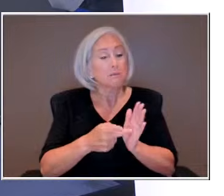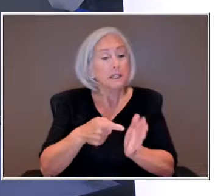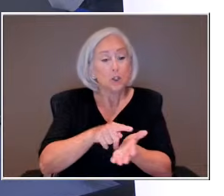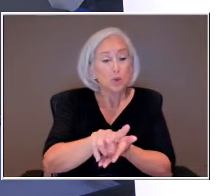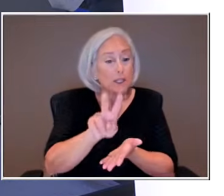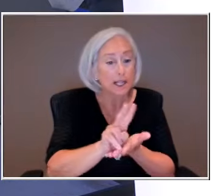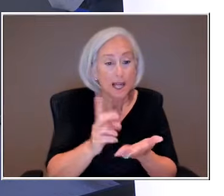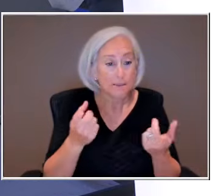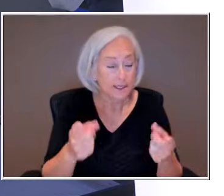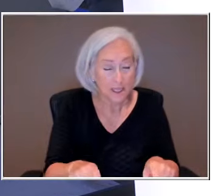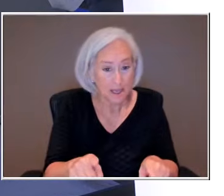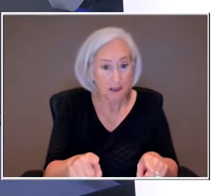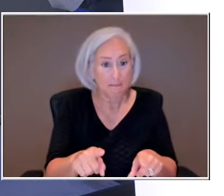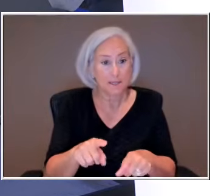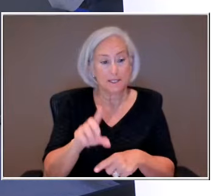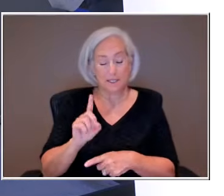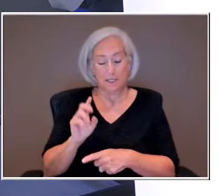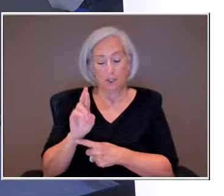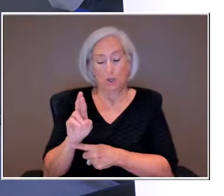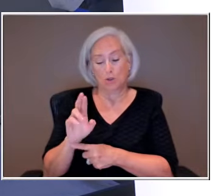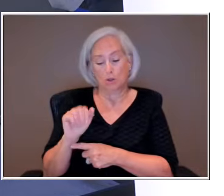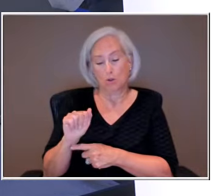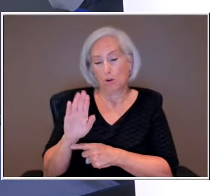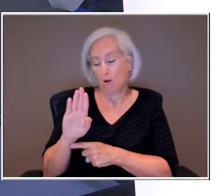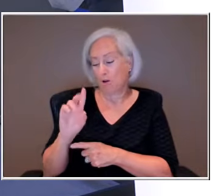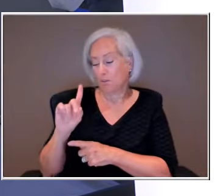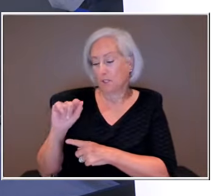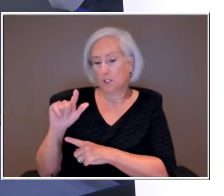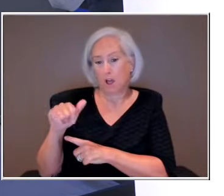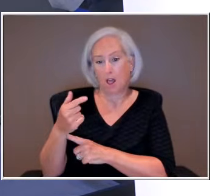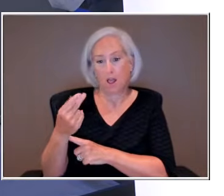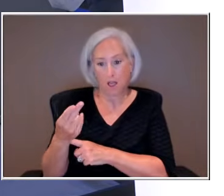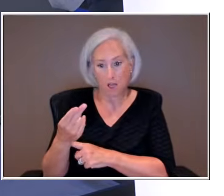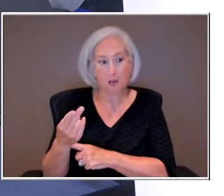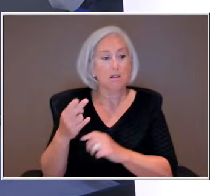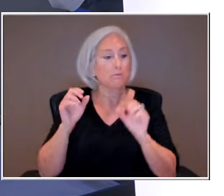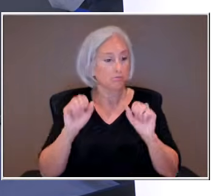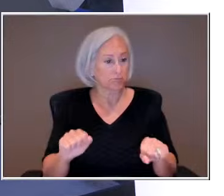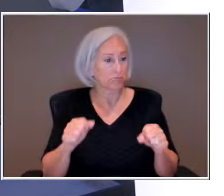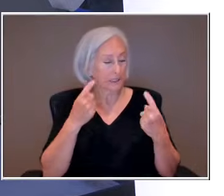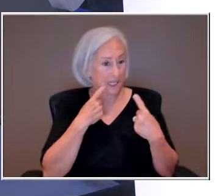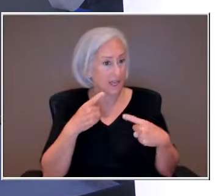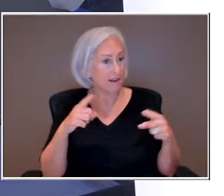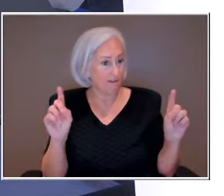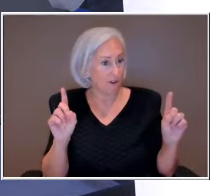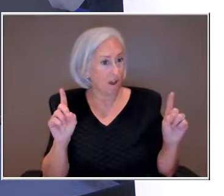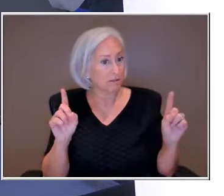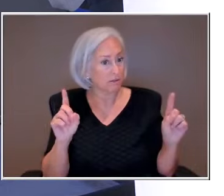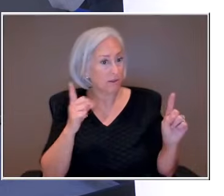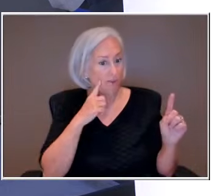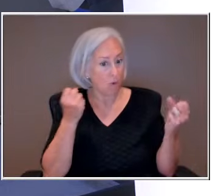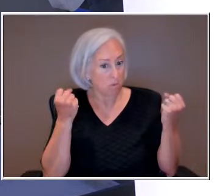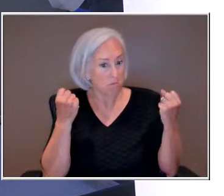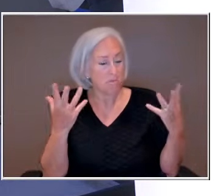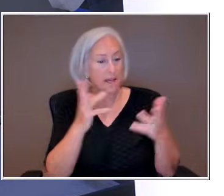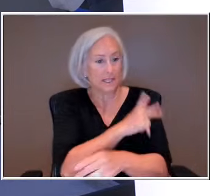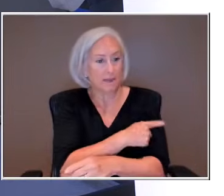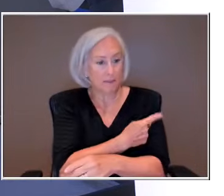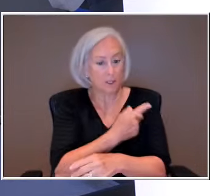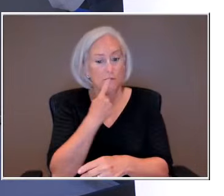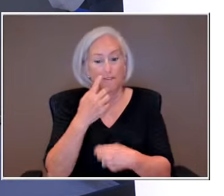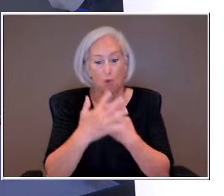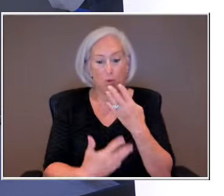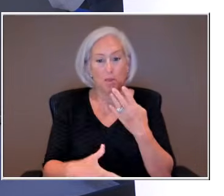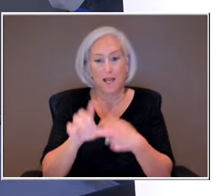in many cases, CAR-T is very effective for patients when you're treating blood cancers that have failed